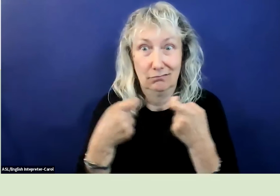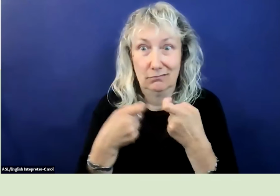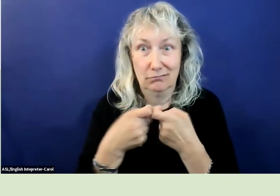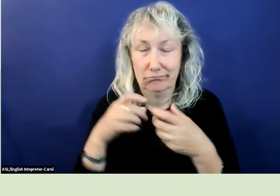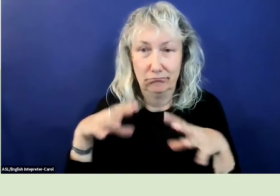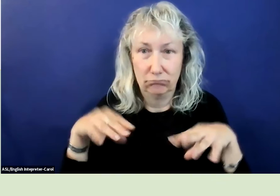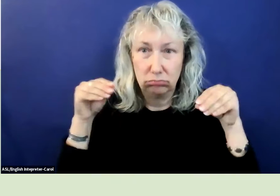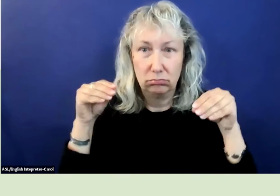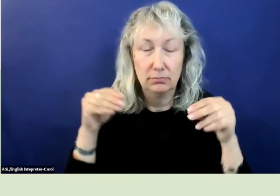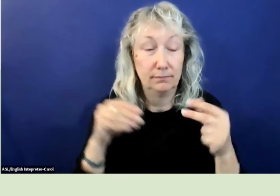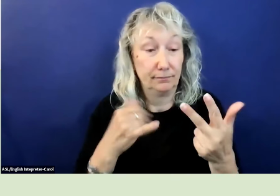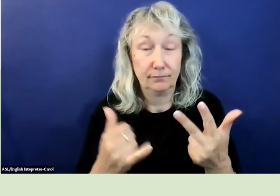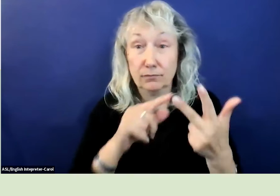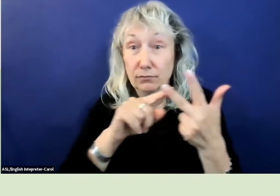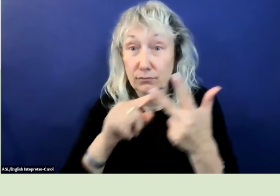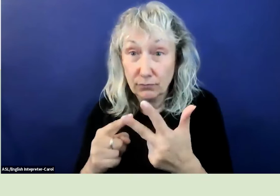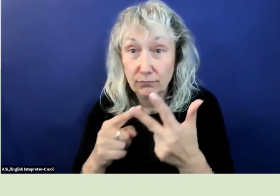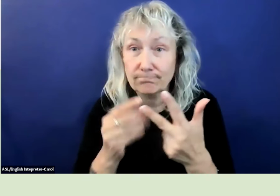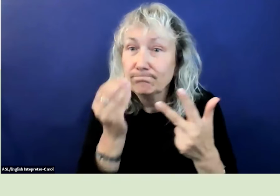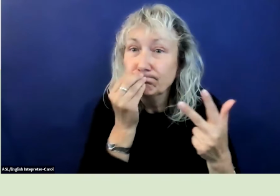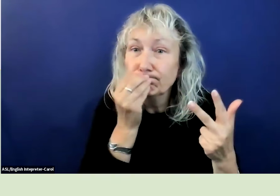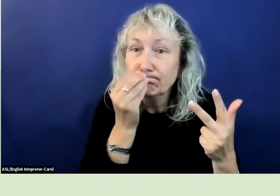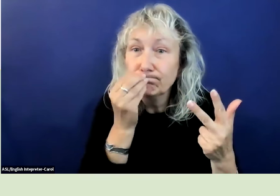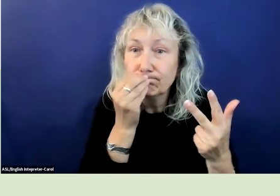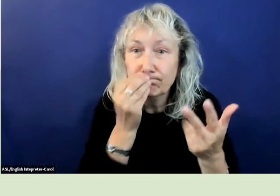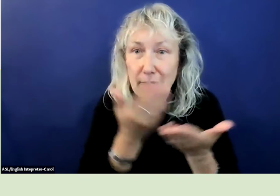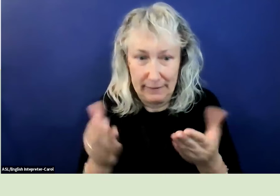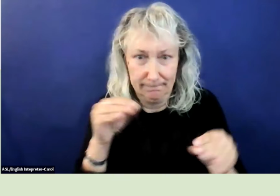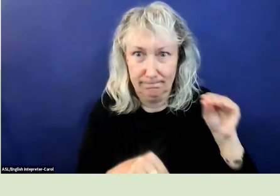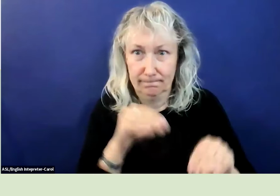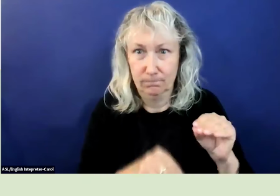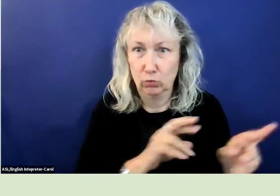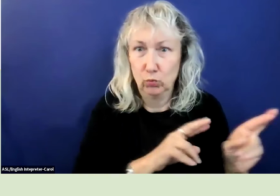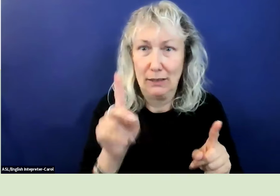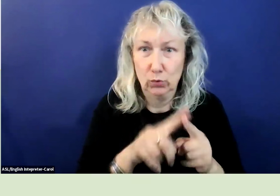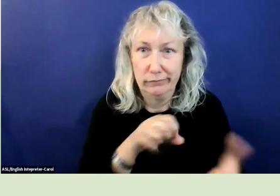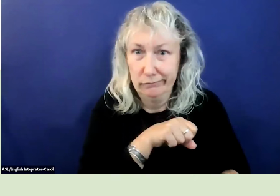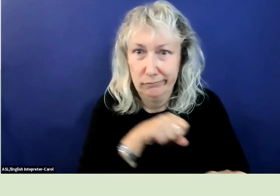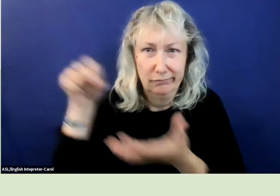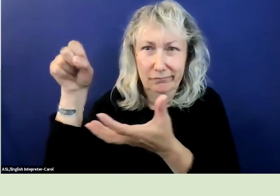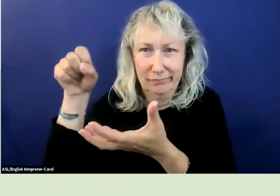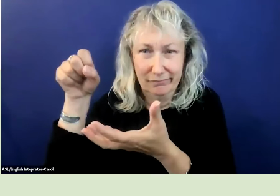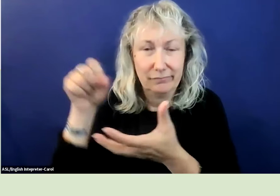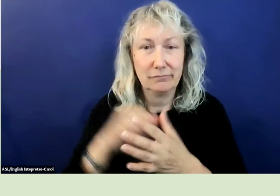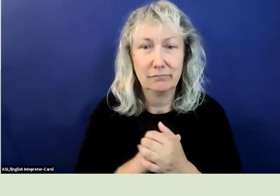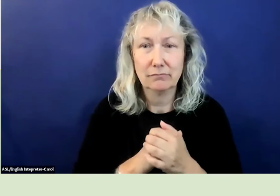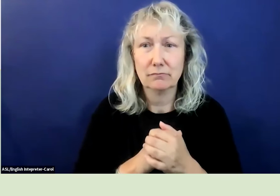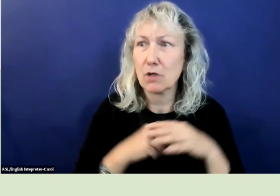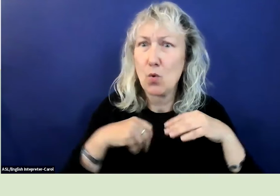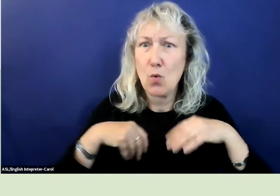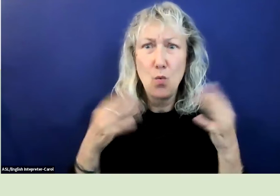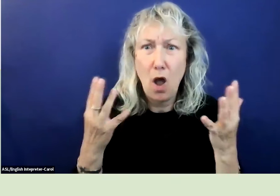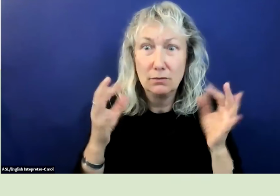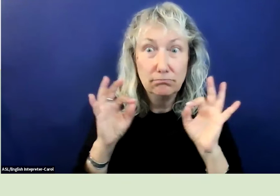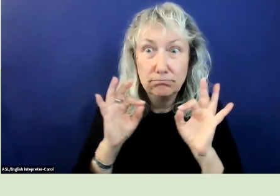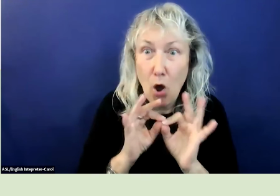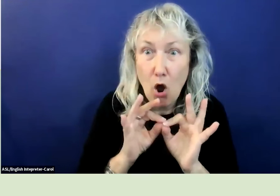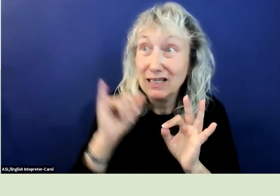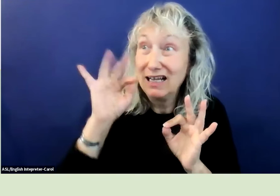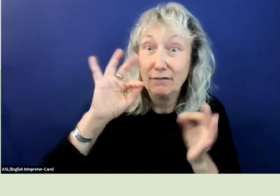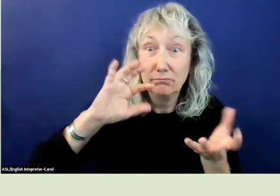meal prep or meal food to go. How and what meal do we need to prepare for in case